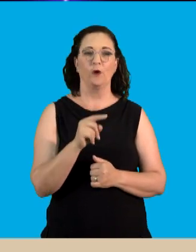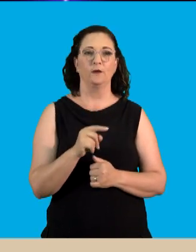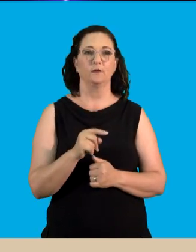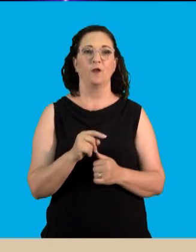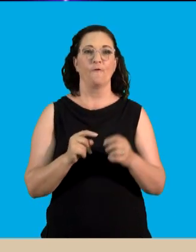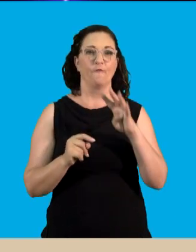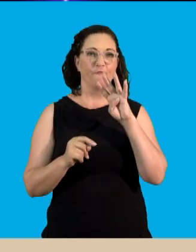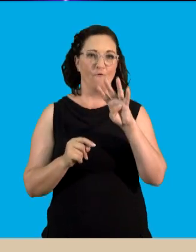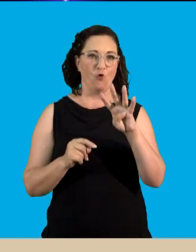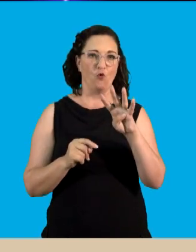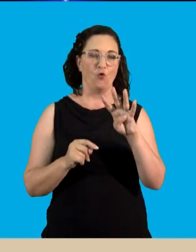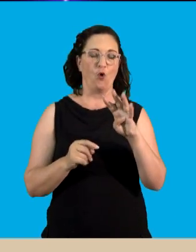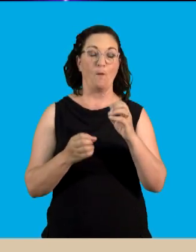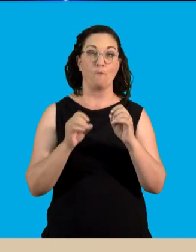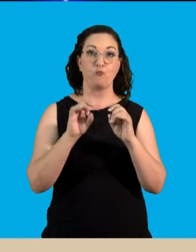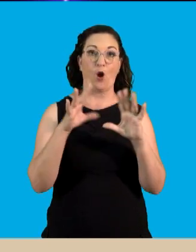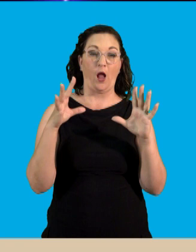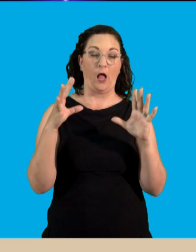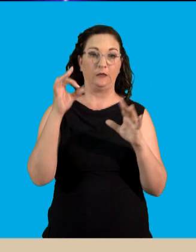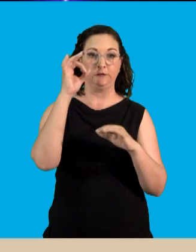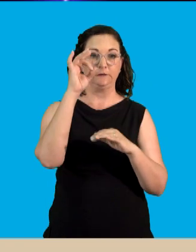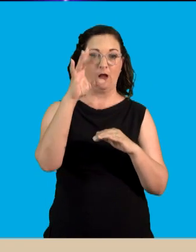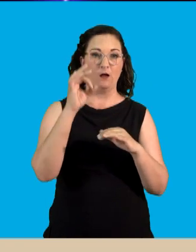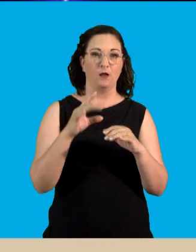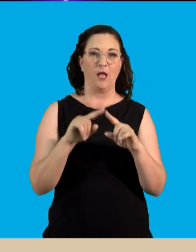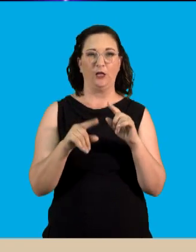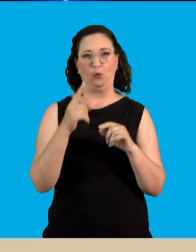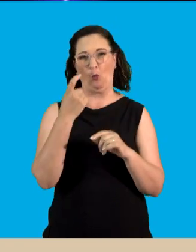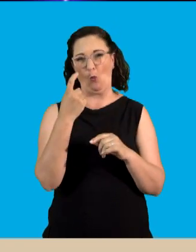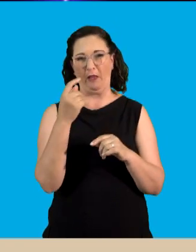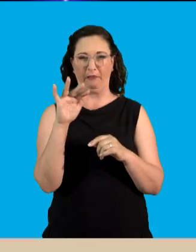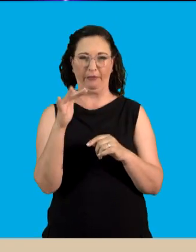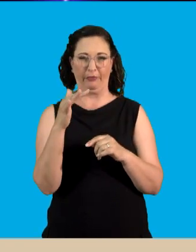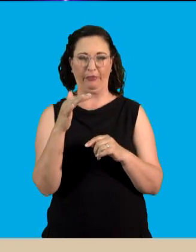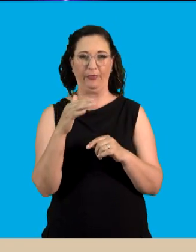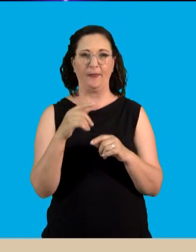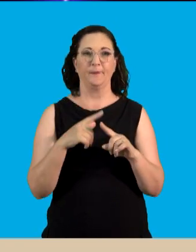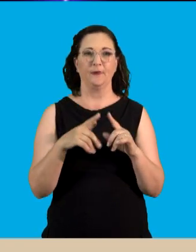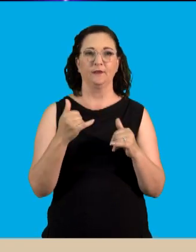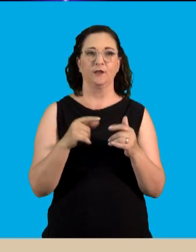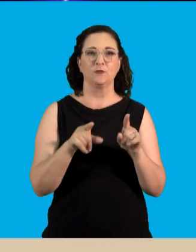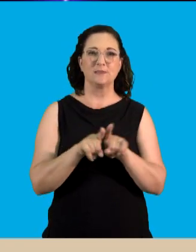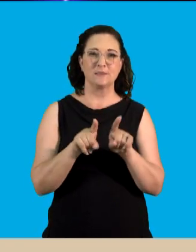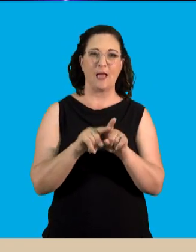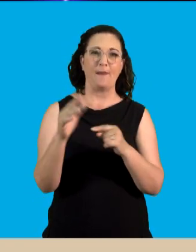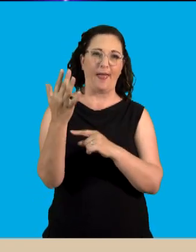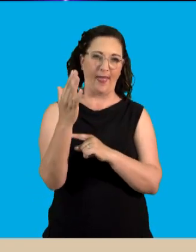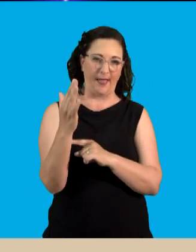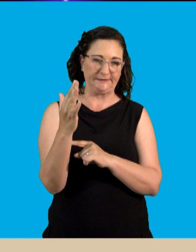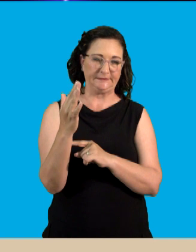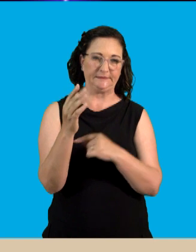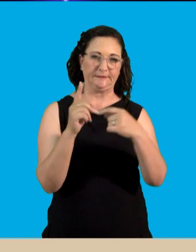of 4 bright stars and 1 faint star that form a shape of a